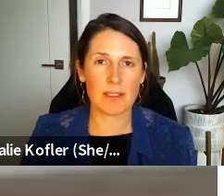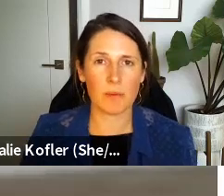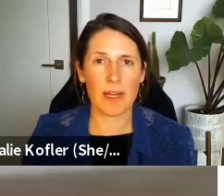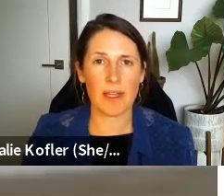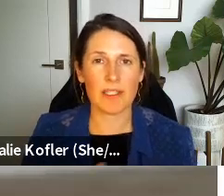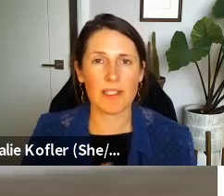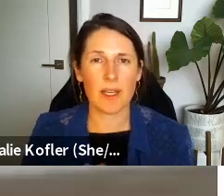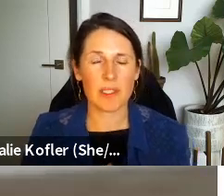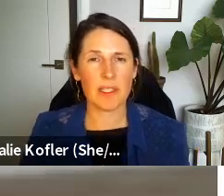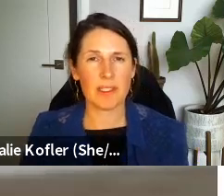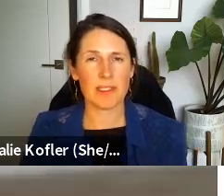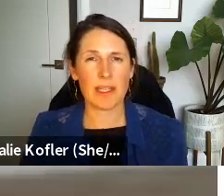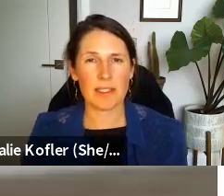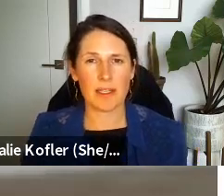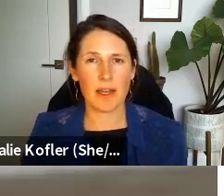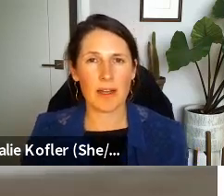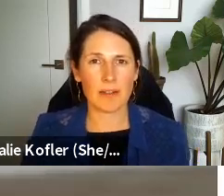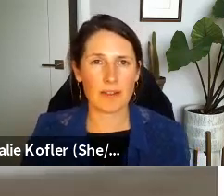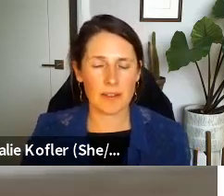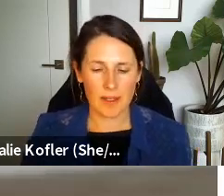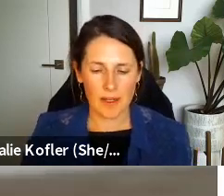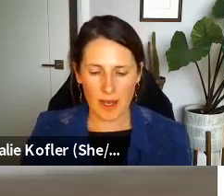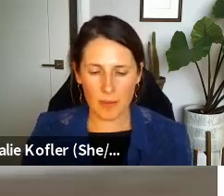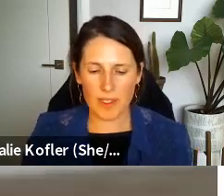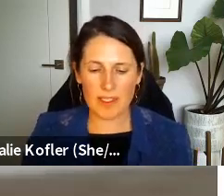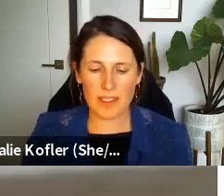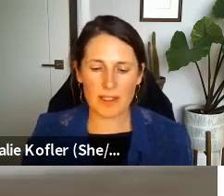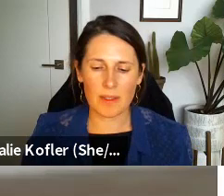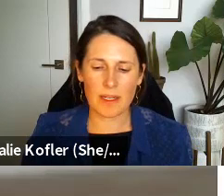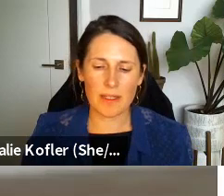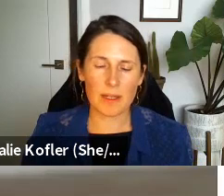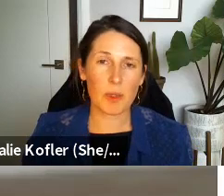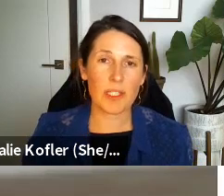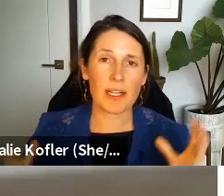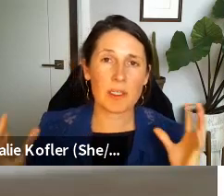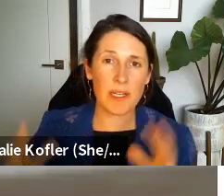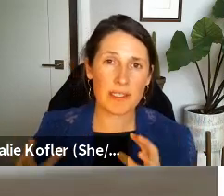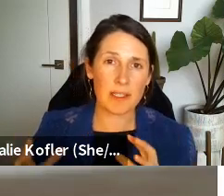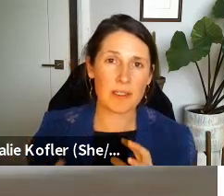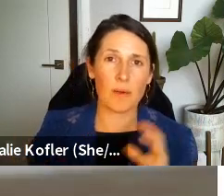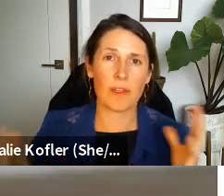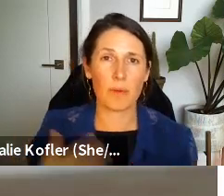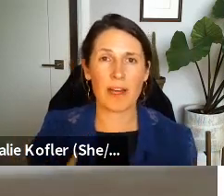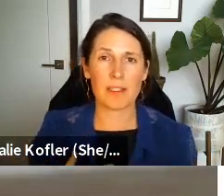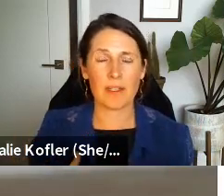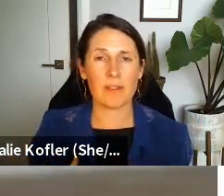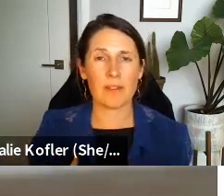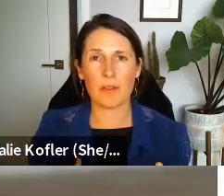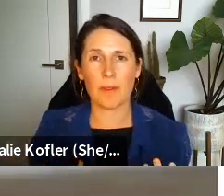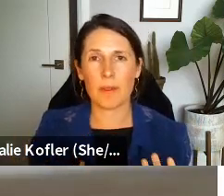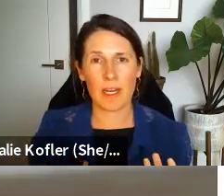see this as a way that we see some species as less than others. We see it in the need to protect species over the rights